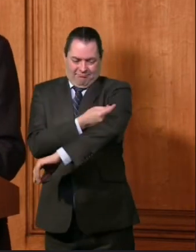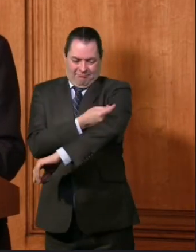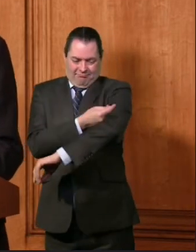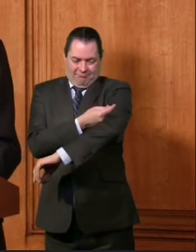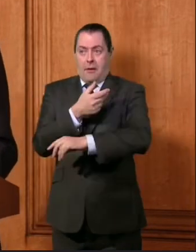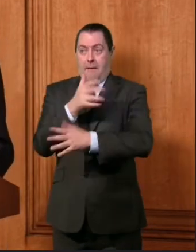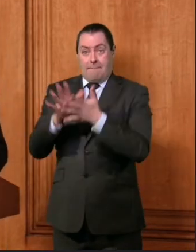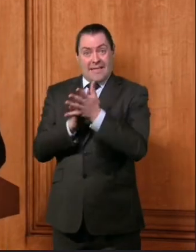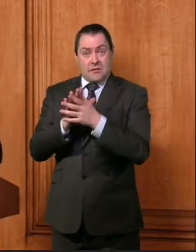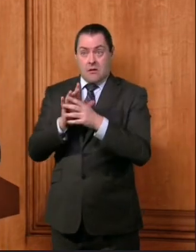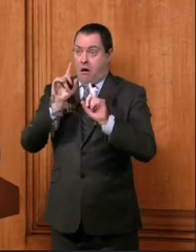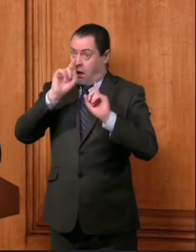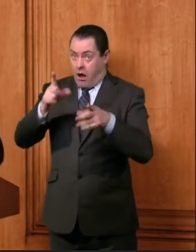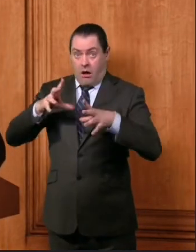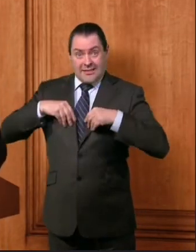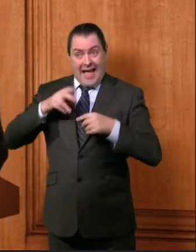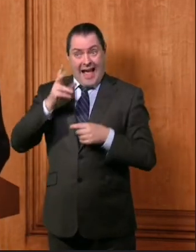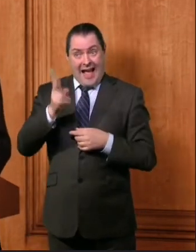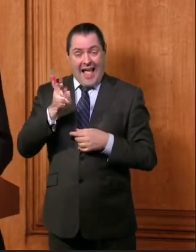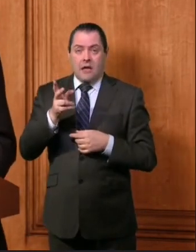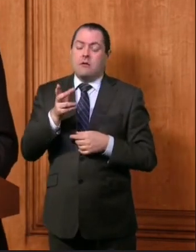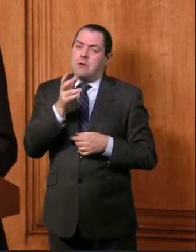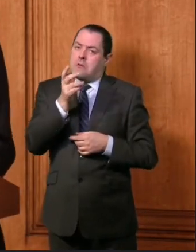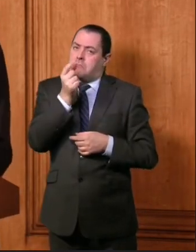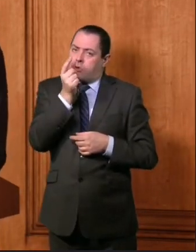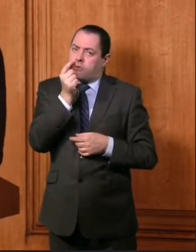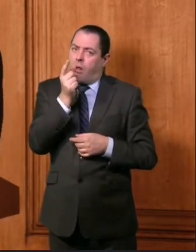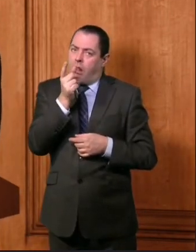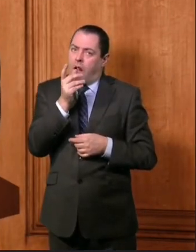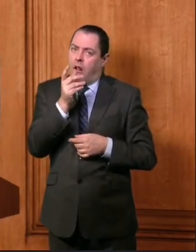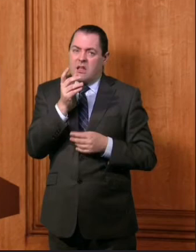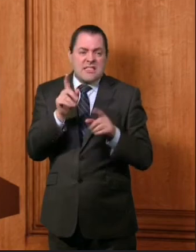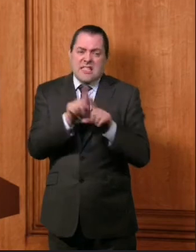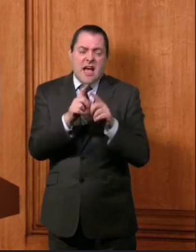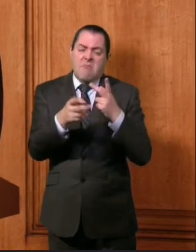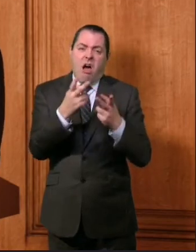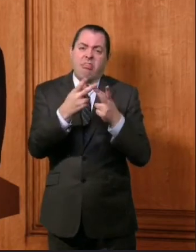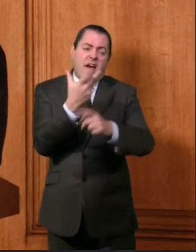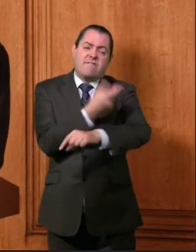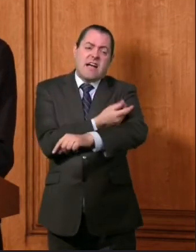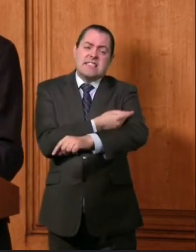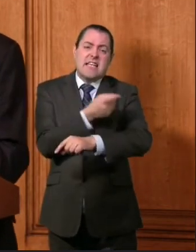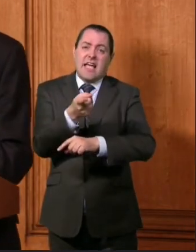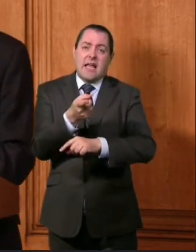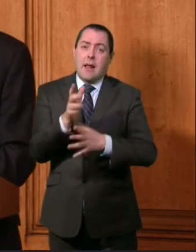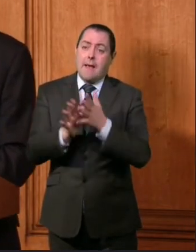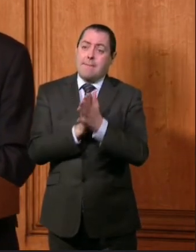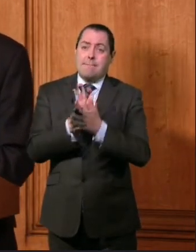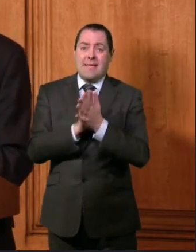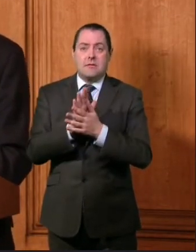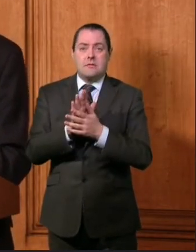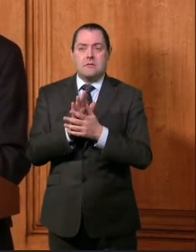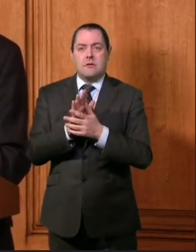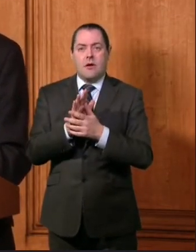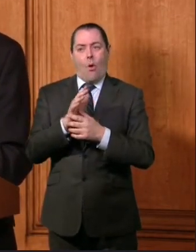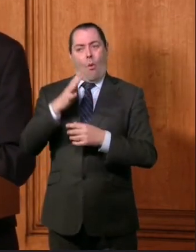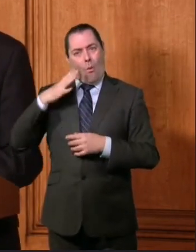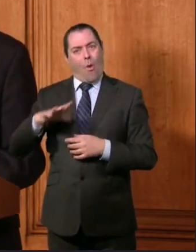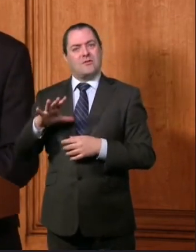certainly entirely in keeping with some other vaccines. So vaccination against severe disease is often more effective than vaccination just against